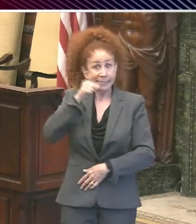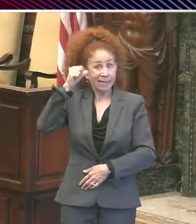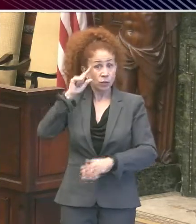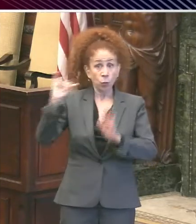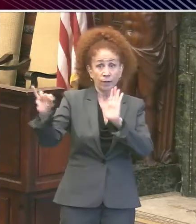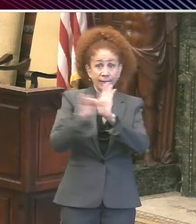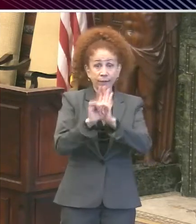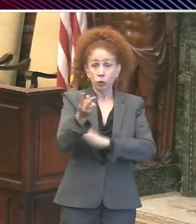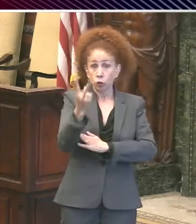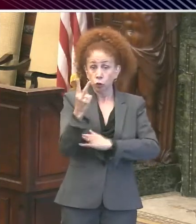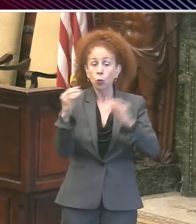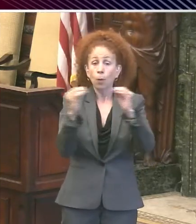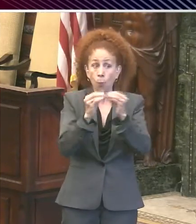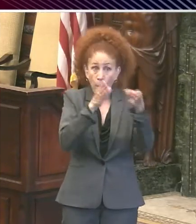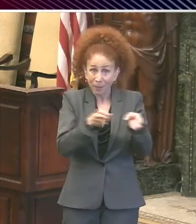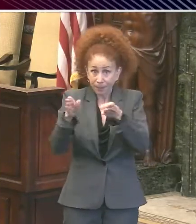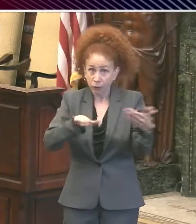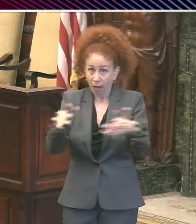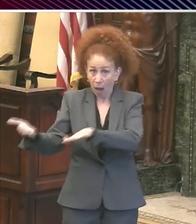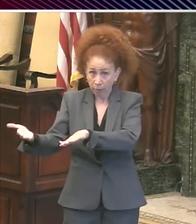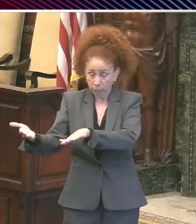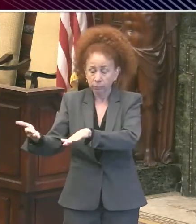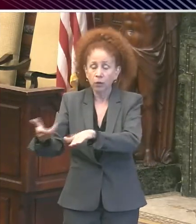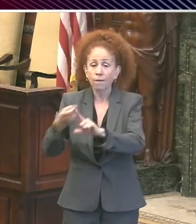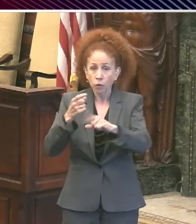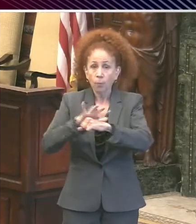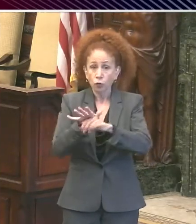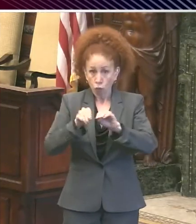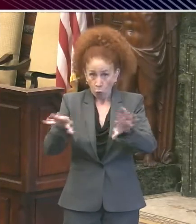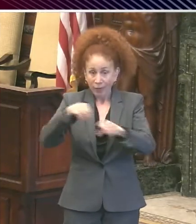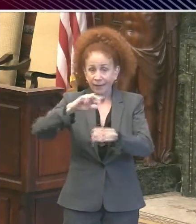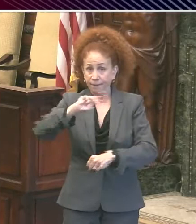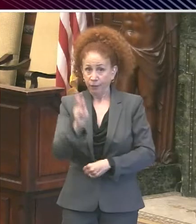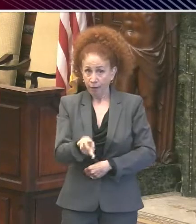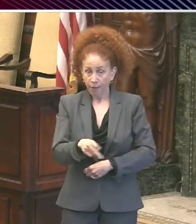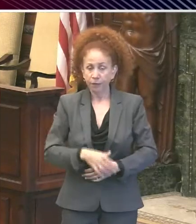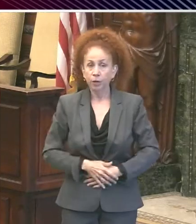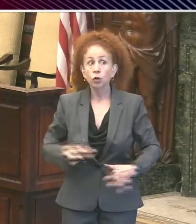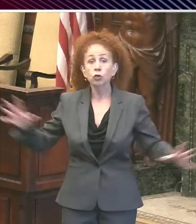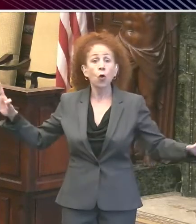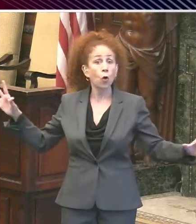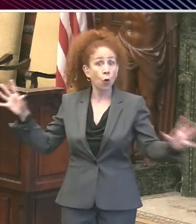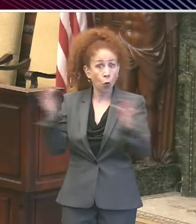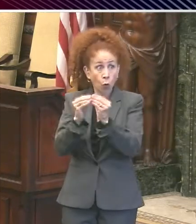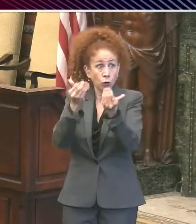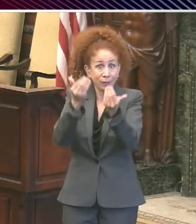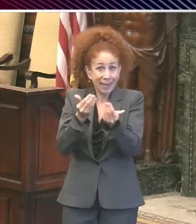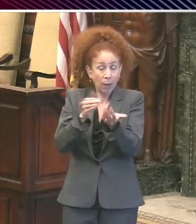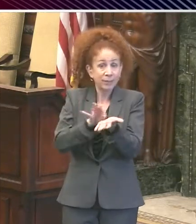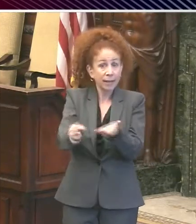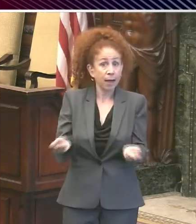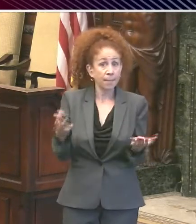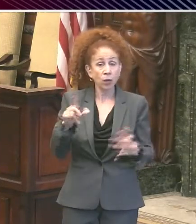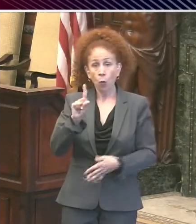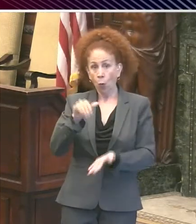identified 2 additional people who died of the coronavirus infection in Philadelphia, bringing our total count of deaths